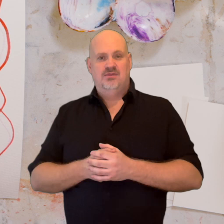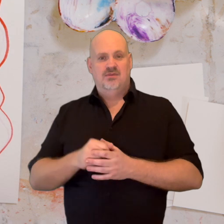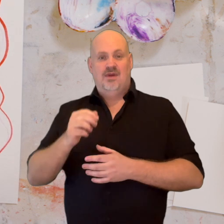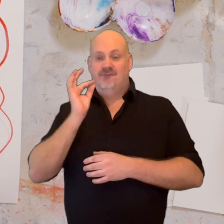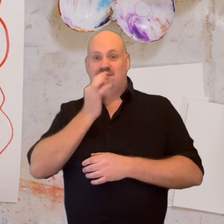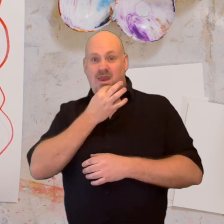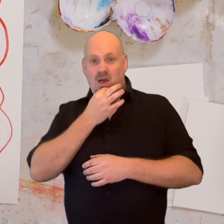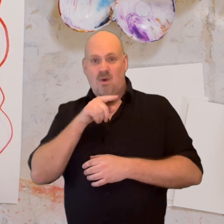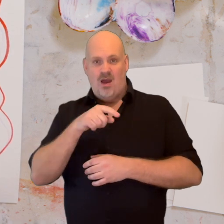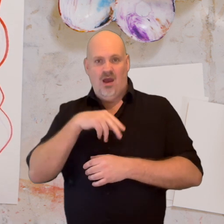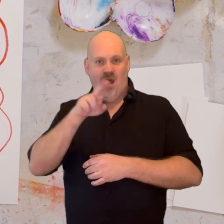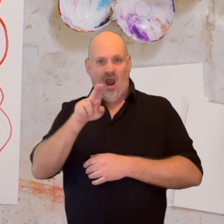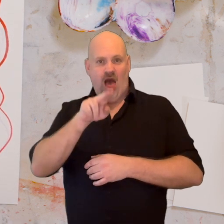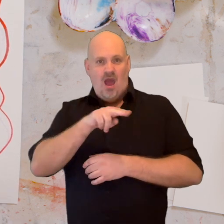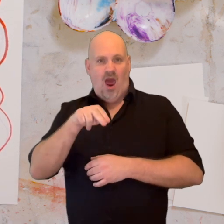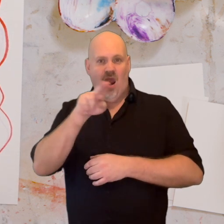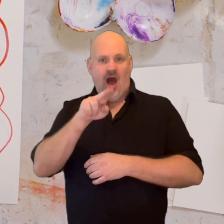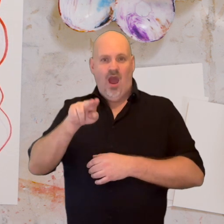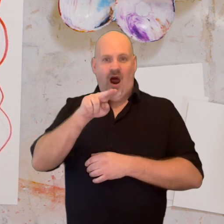colour in the flowers.